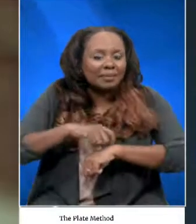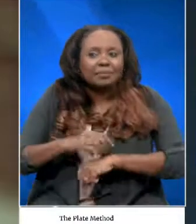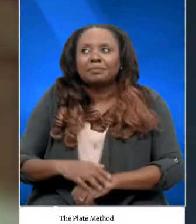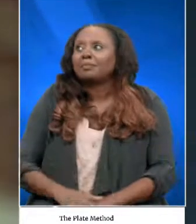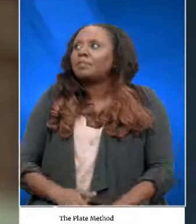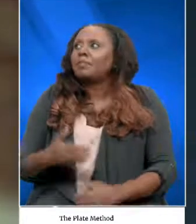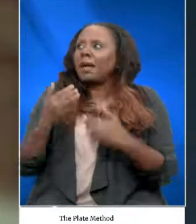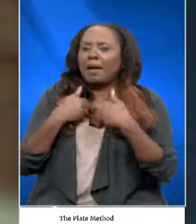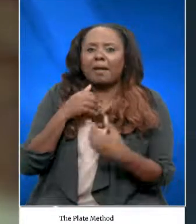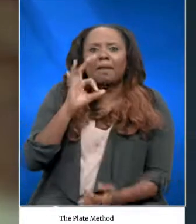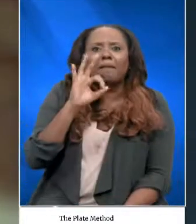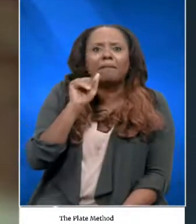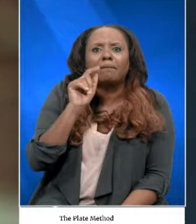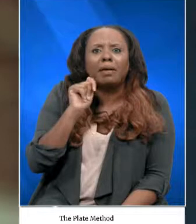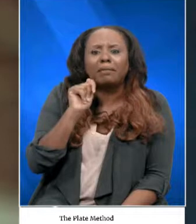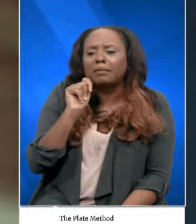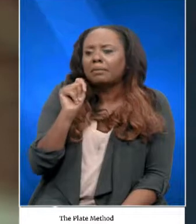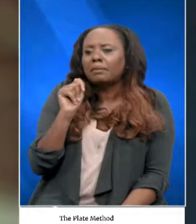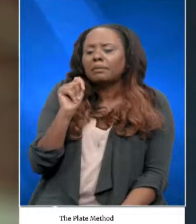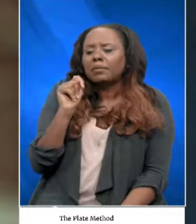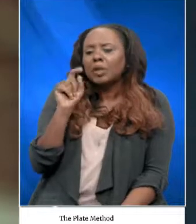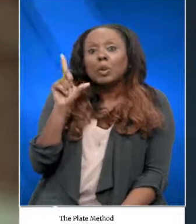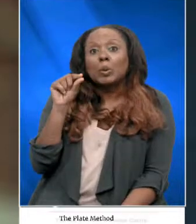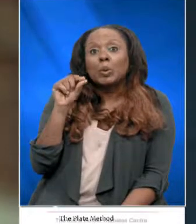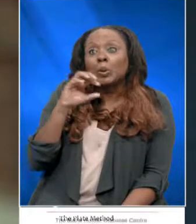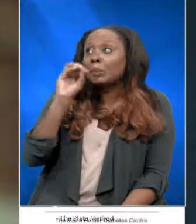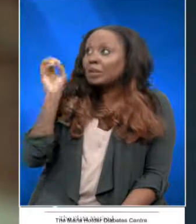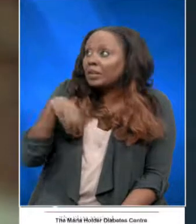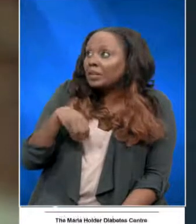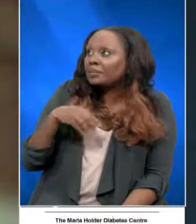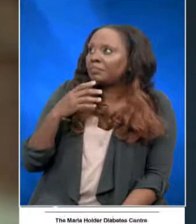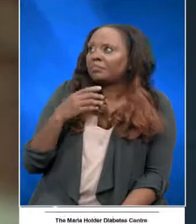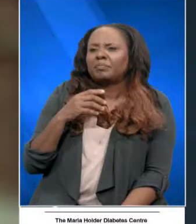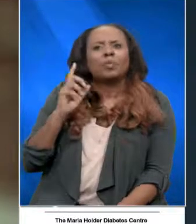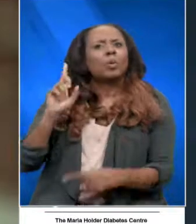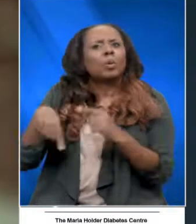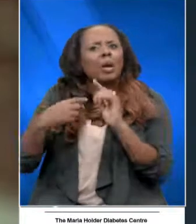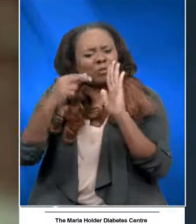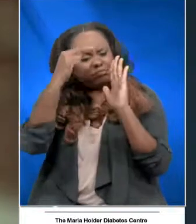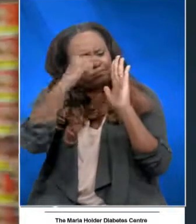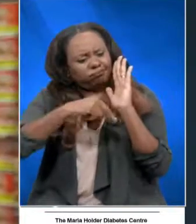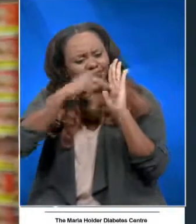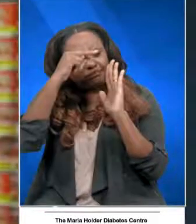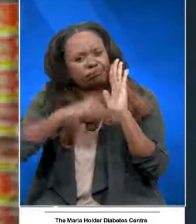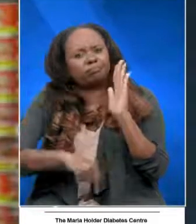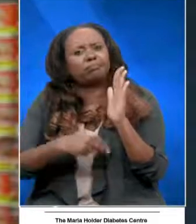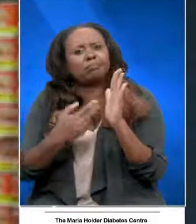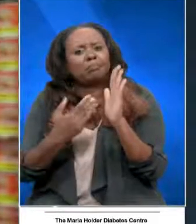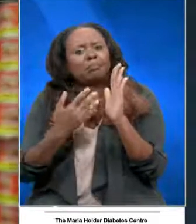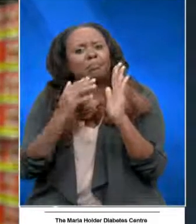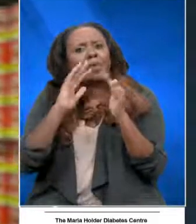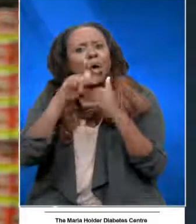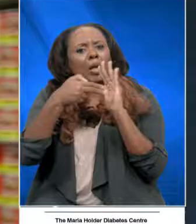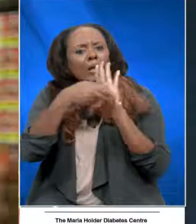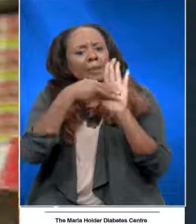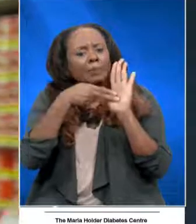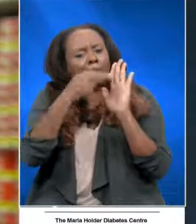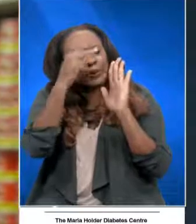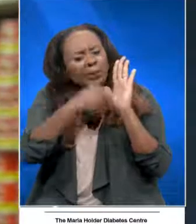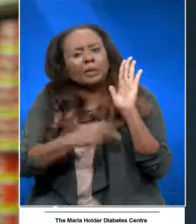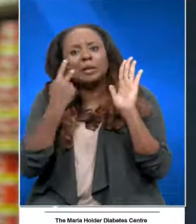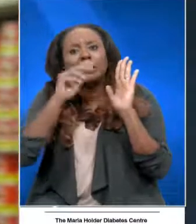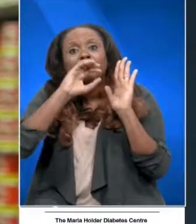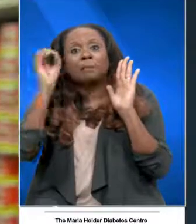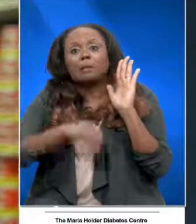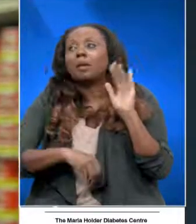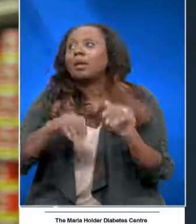saturated fat is 20%. Now, in terms of when we're looking at the nutrition facts label and you're looking at the percentage value,